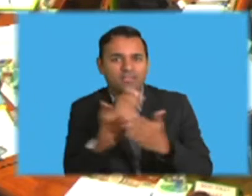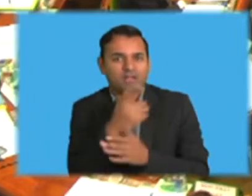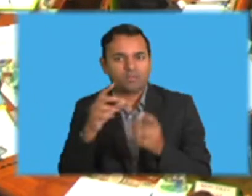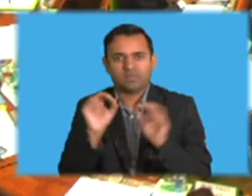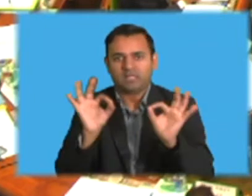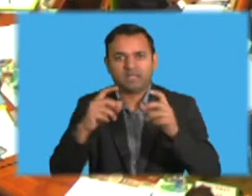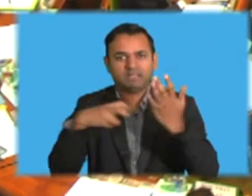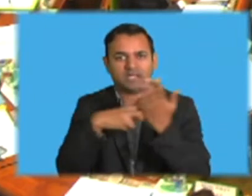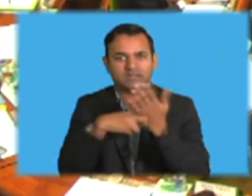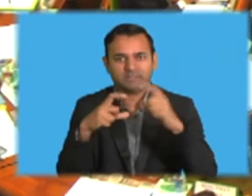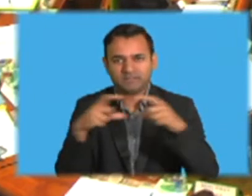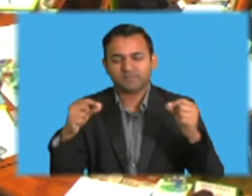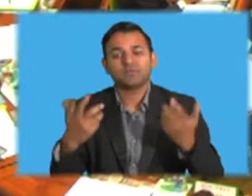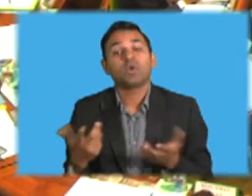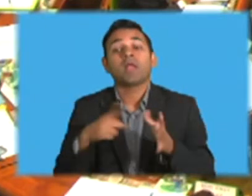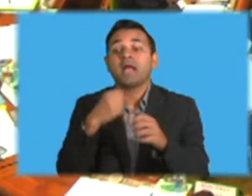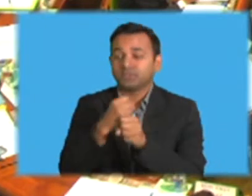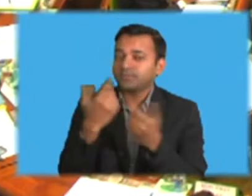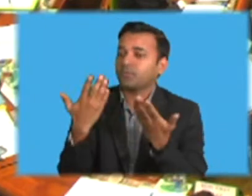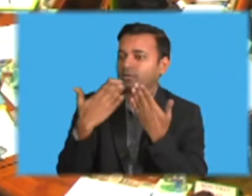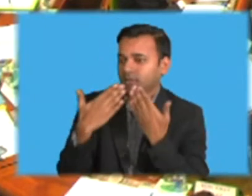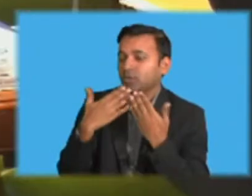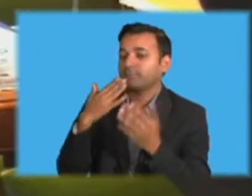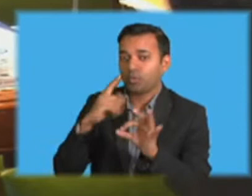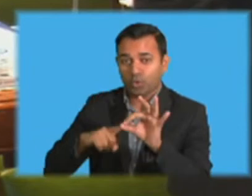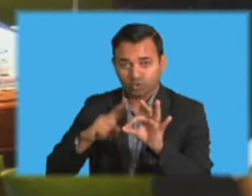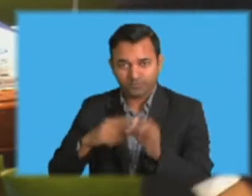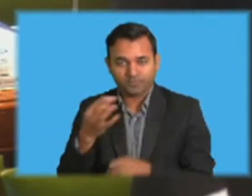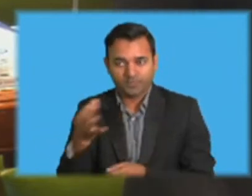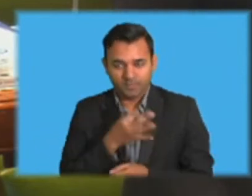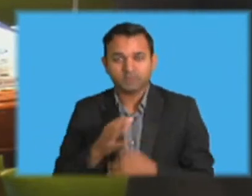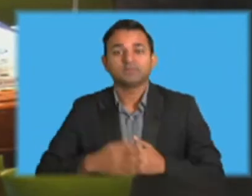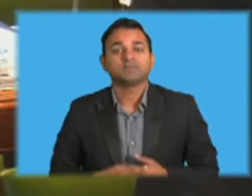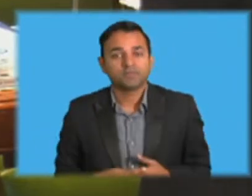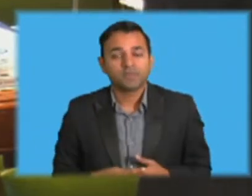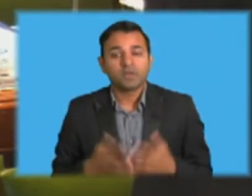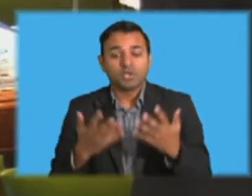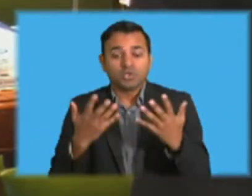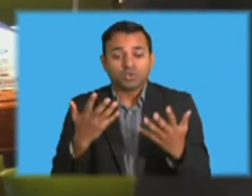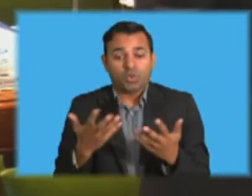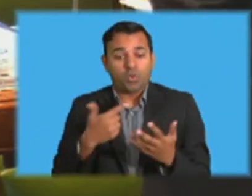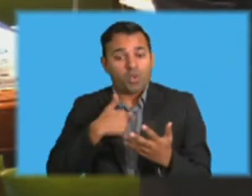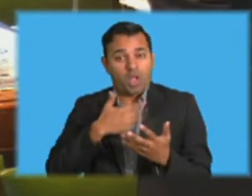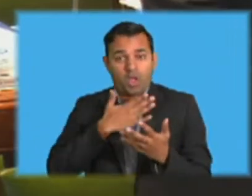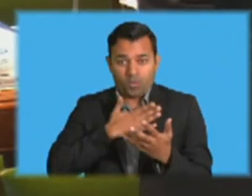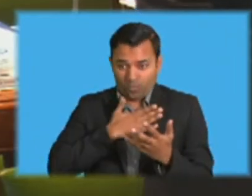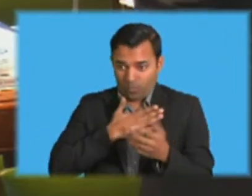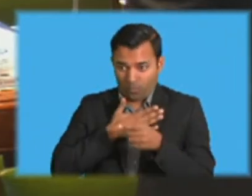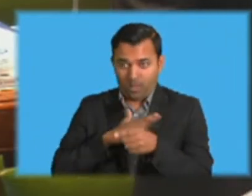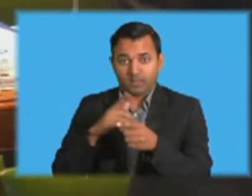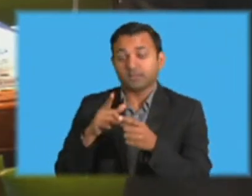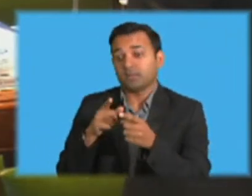Thank you, Madam Speaker. I'd like to thank the Honourable Member for this question. Madam Speaker, just for the record, the actual act is called the